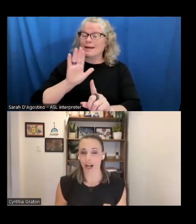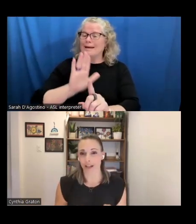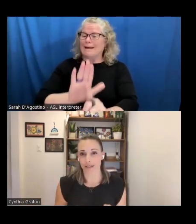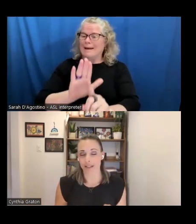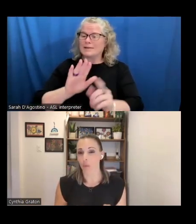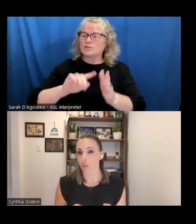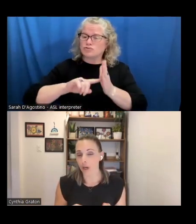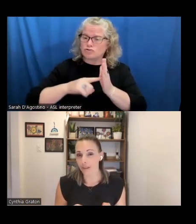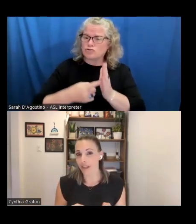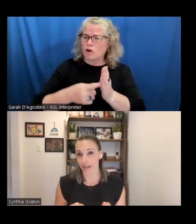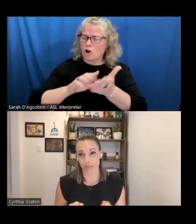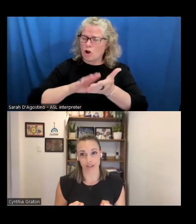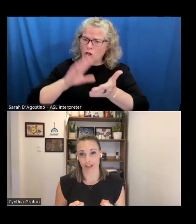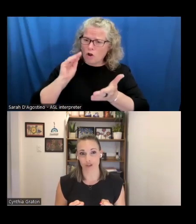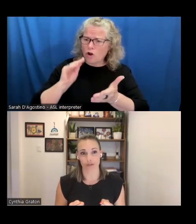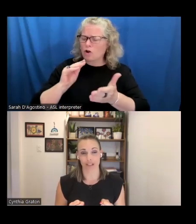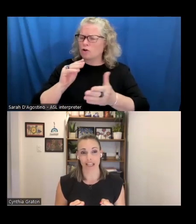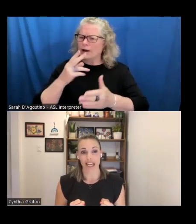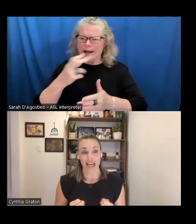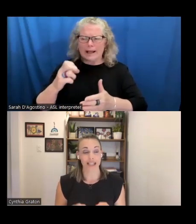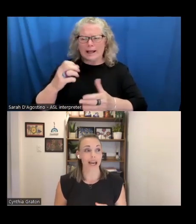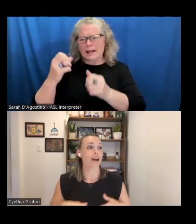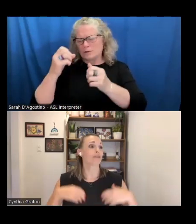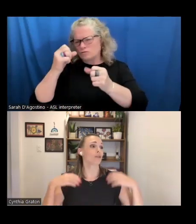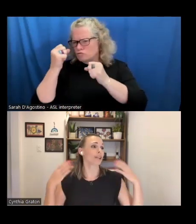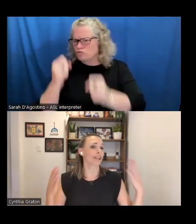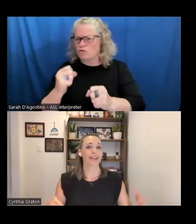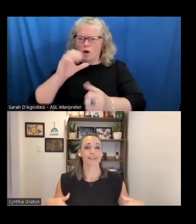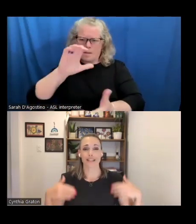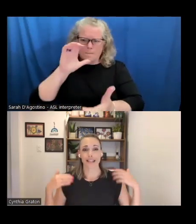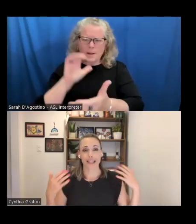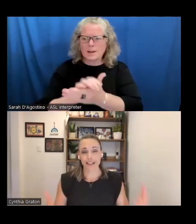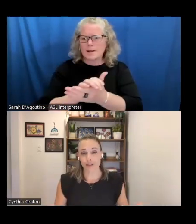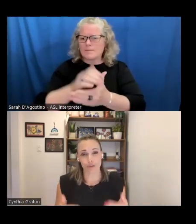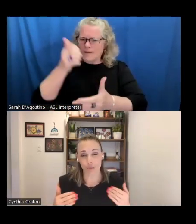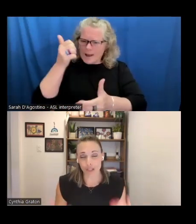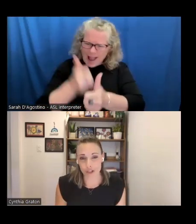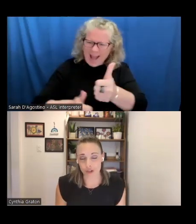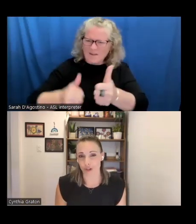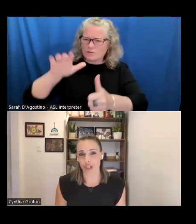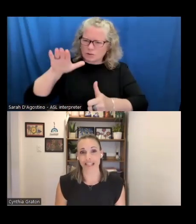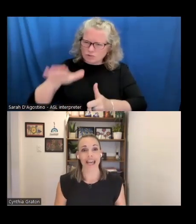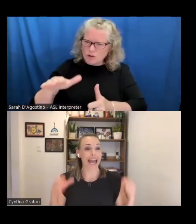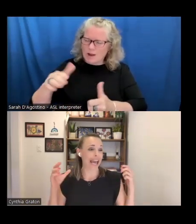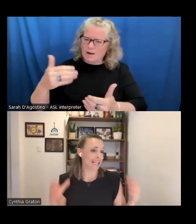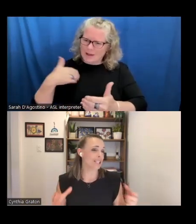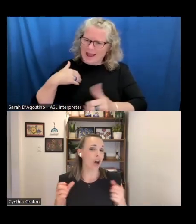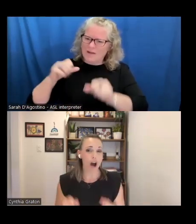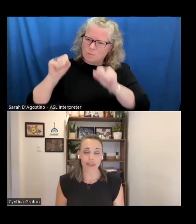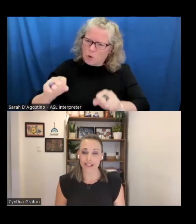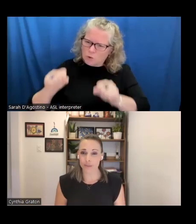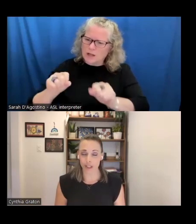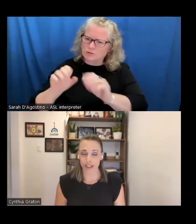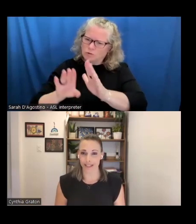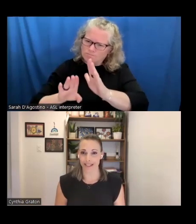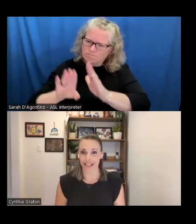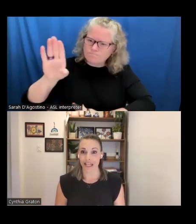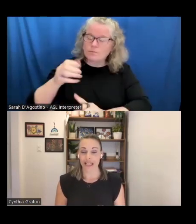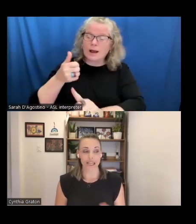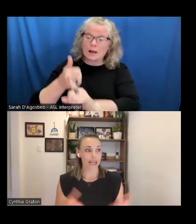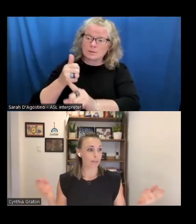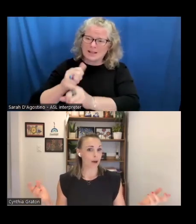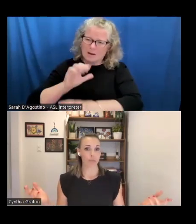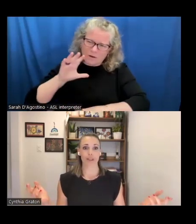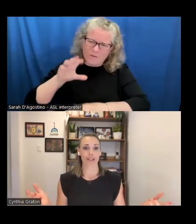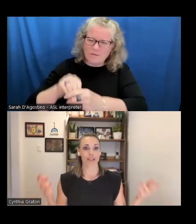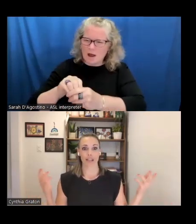every child's worth and potential. And after years and years of research and hands-on experience,